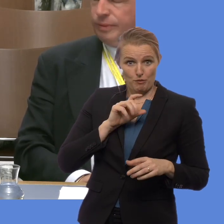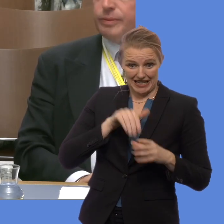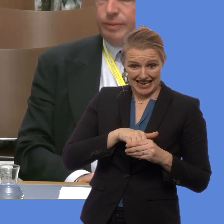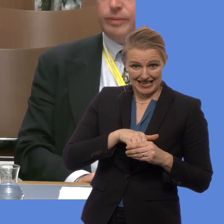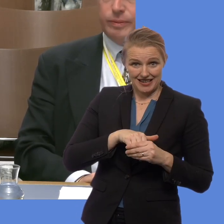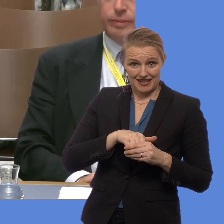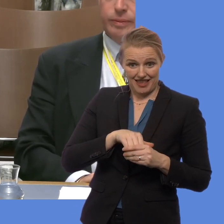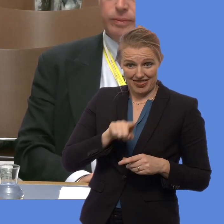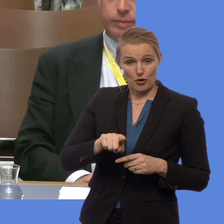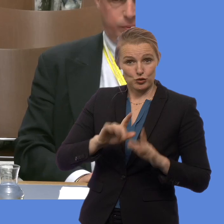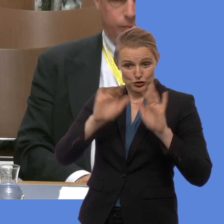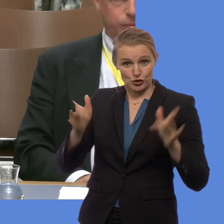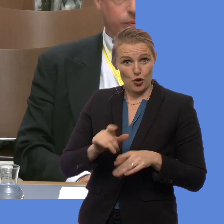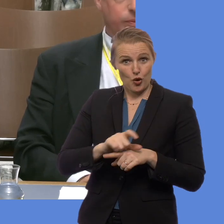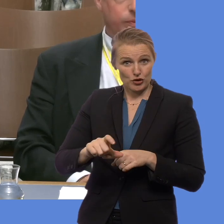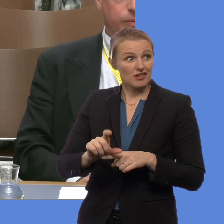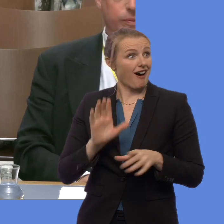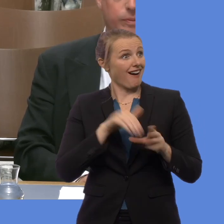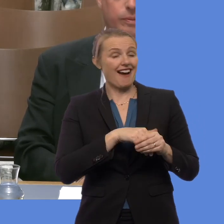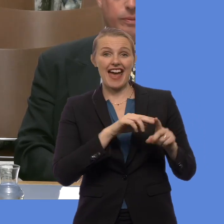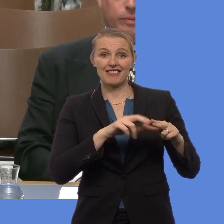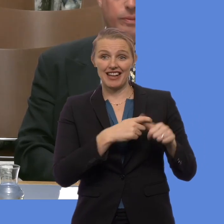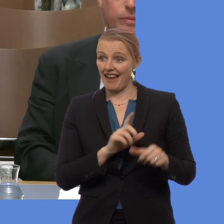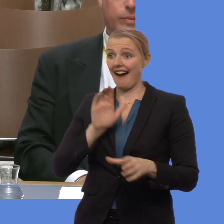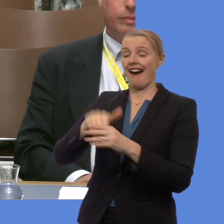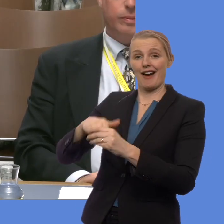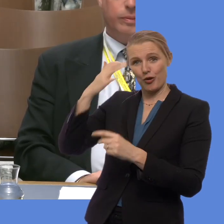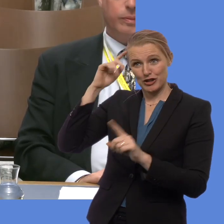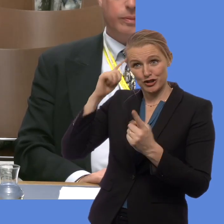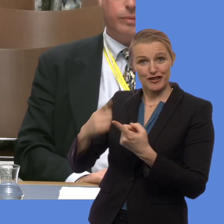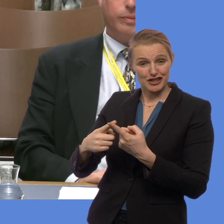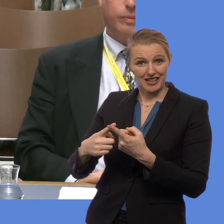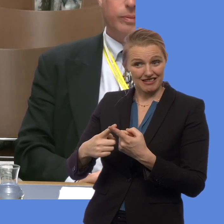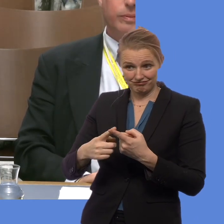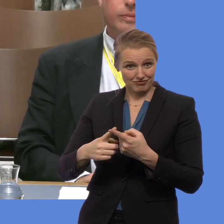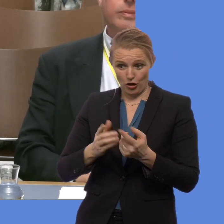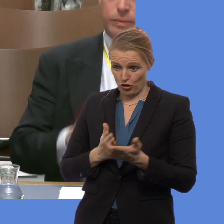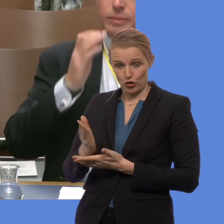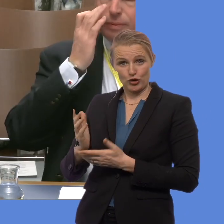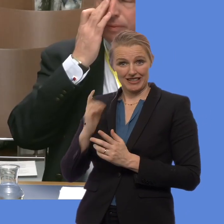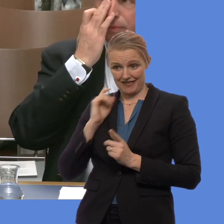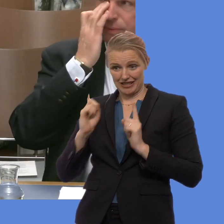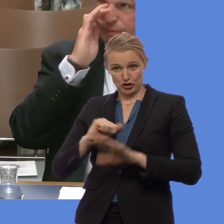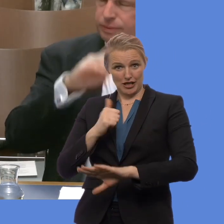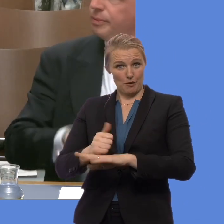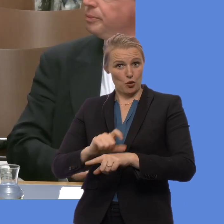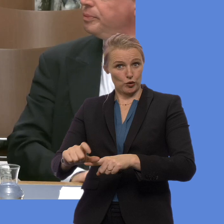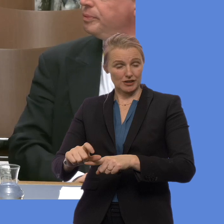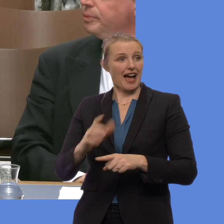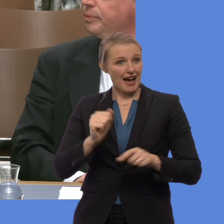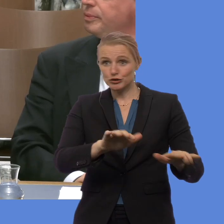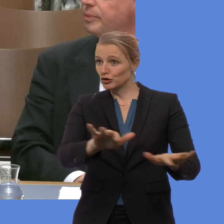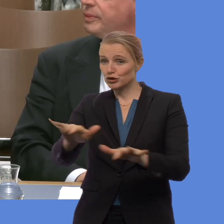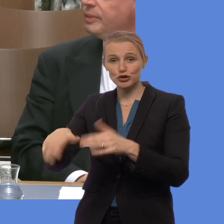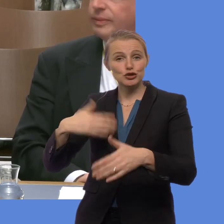Deaf Association, through Queen's University, and we'll press repeat, because we are conscious that, as in every